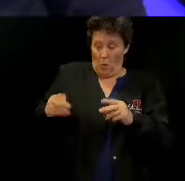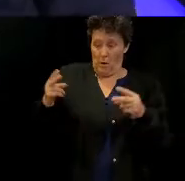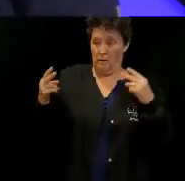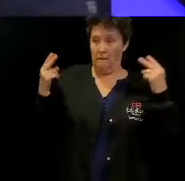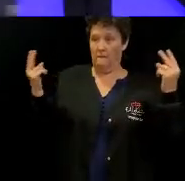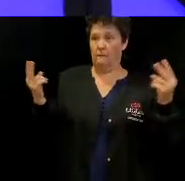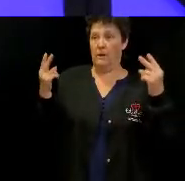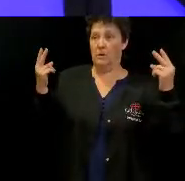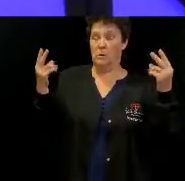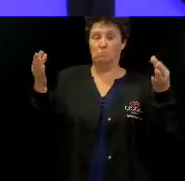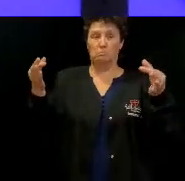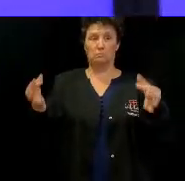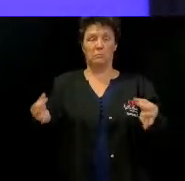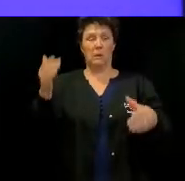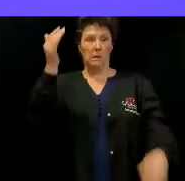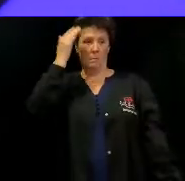mindset.